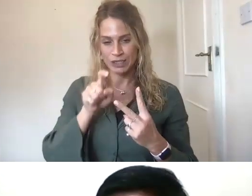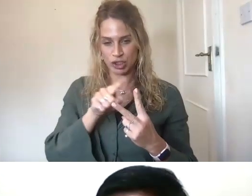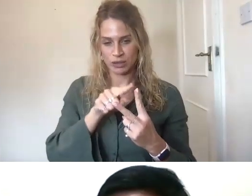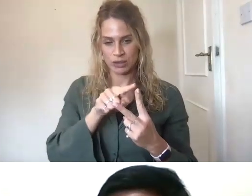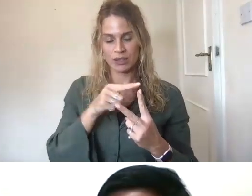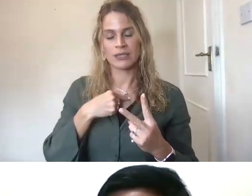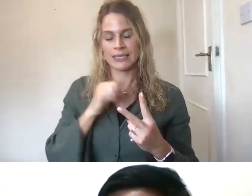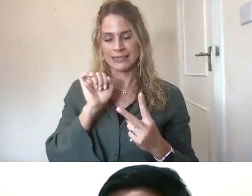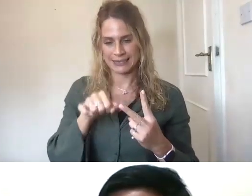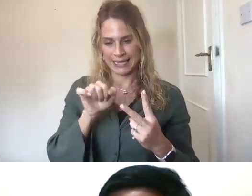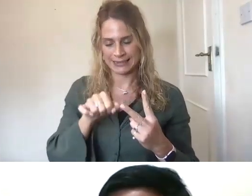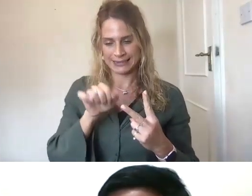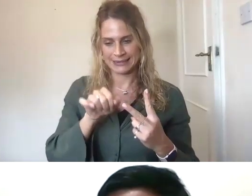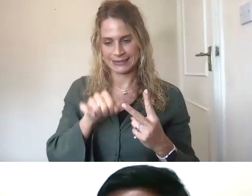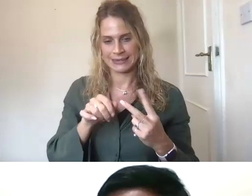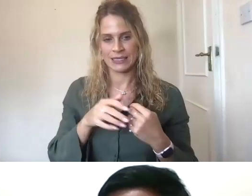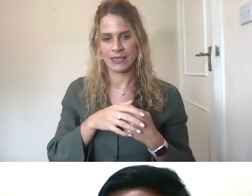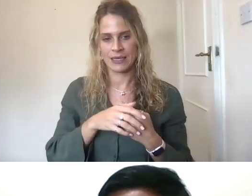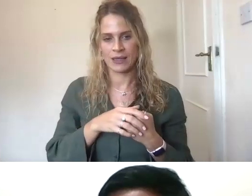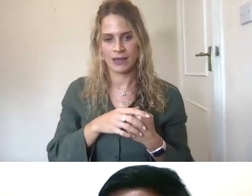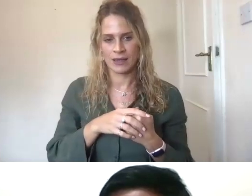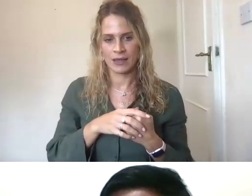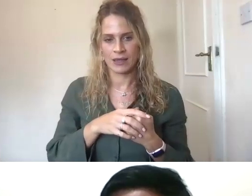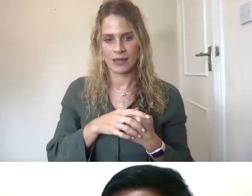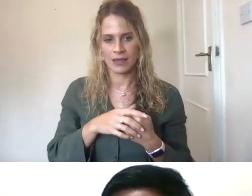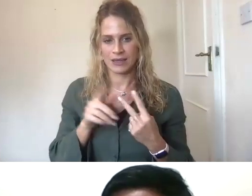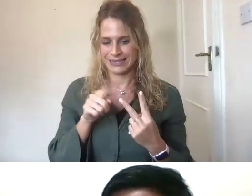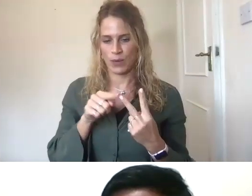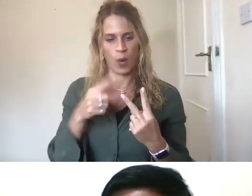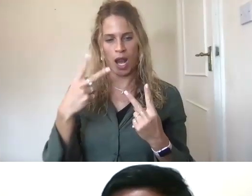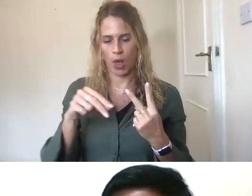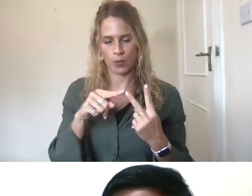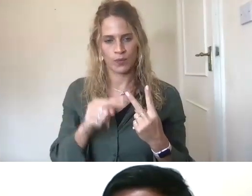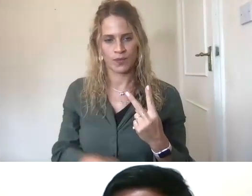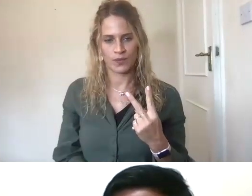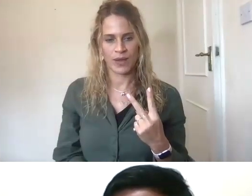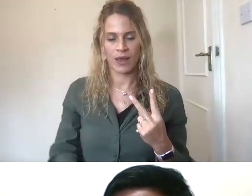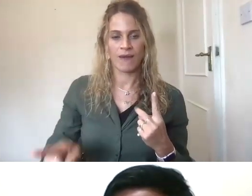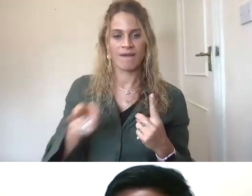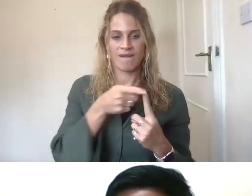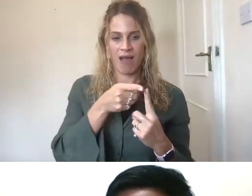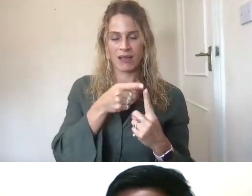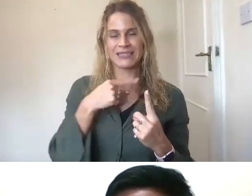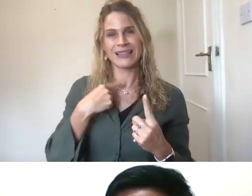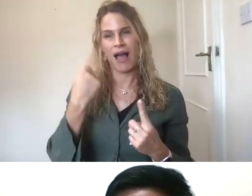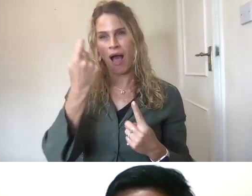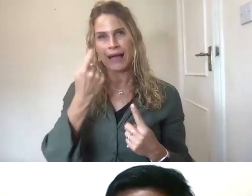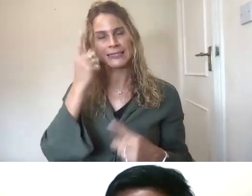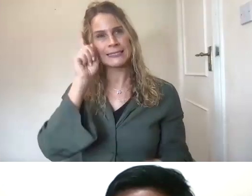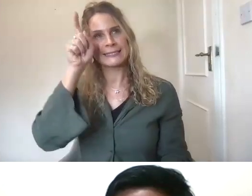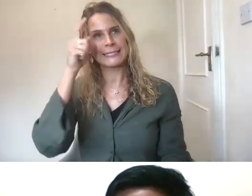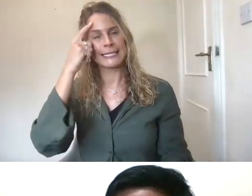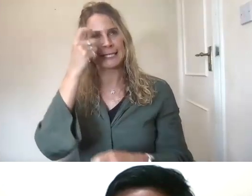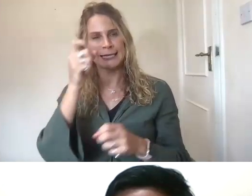question, yes. First one, yes. The second one, no. Yes, the idea of the act